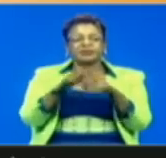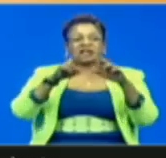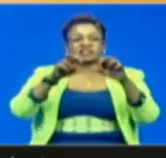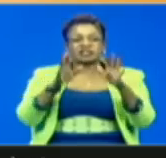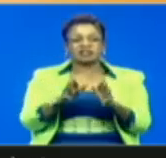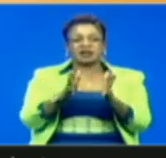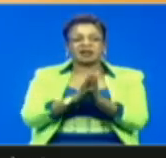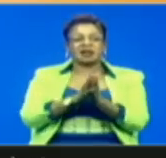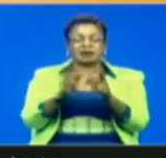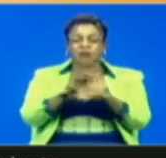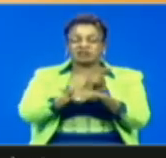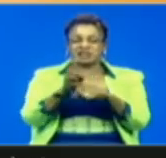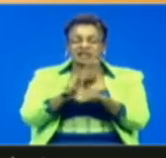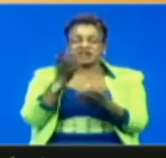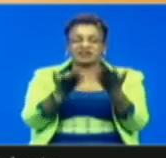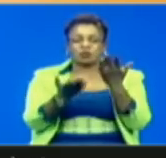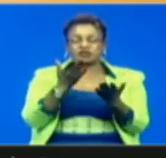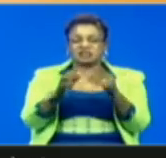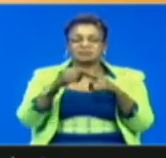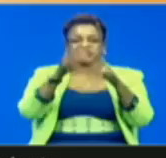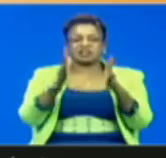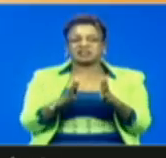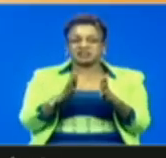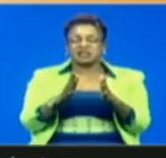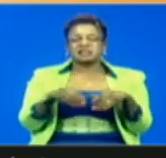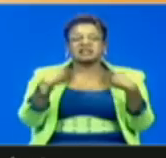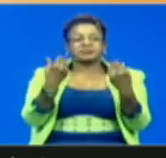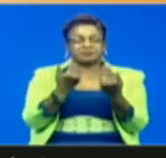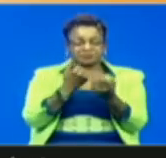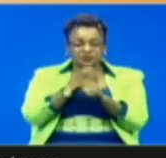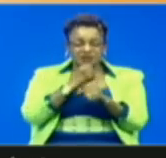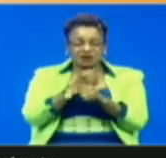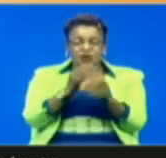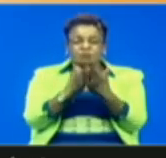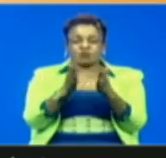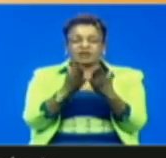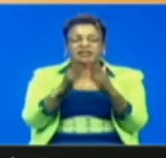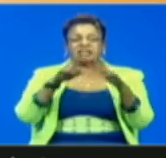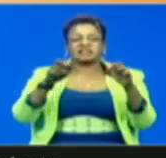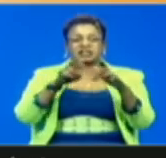a monitoring and evaluation specialist. He has authored several books in research methods.